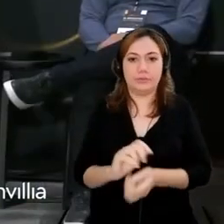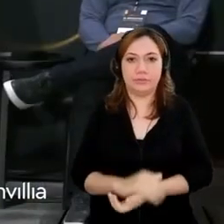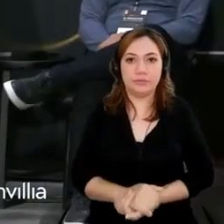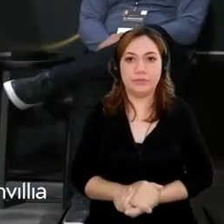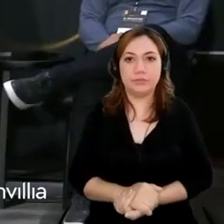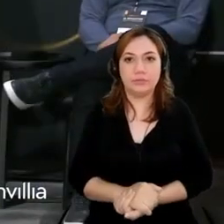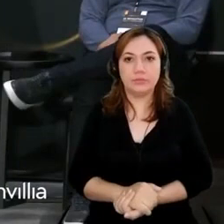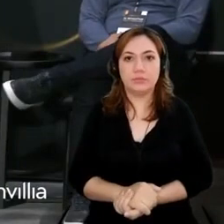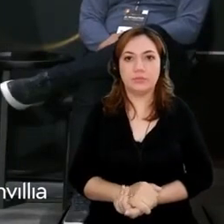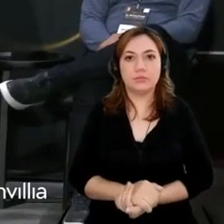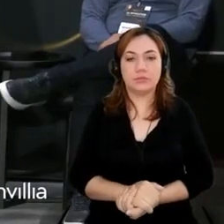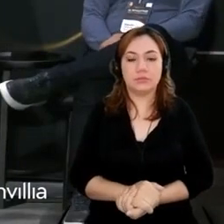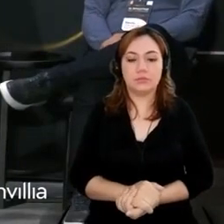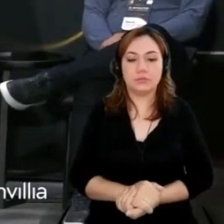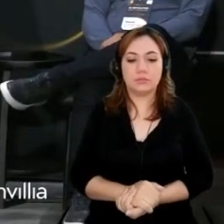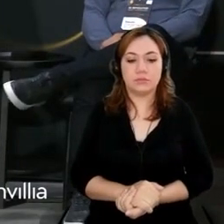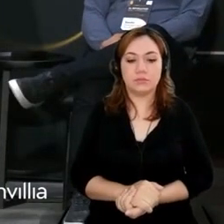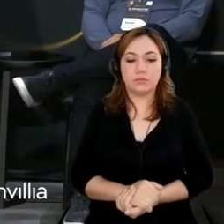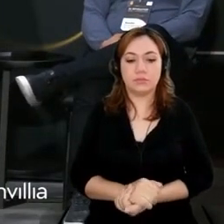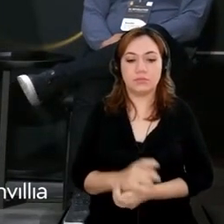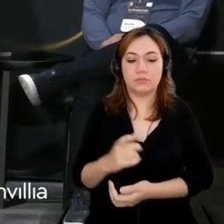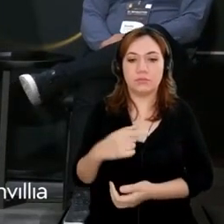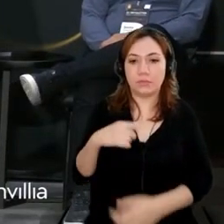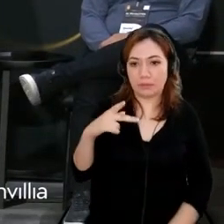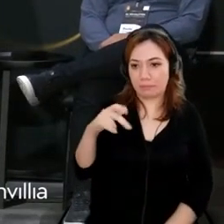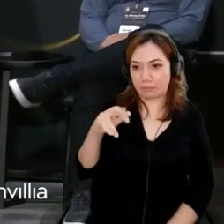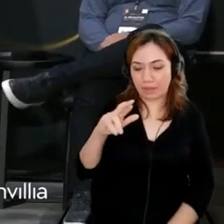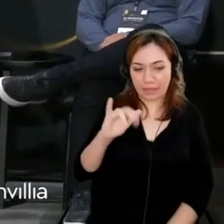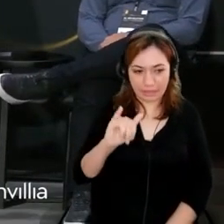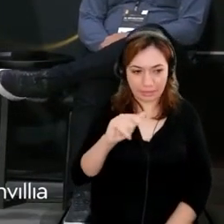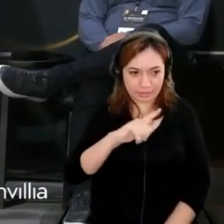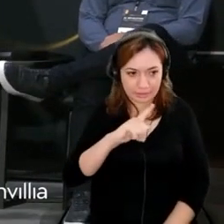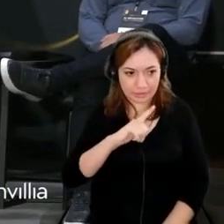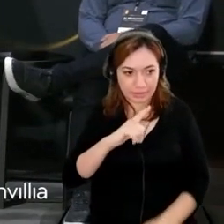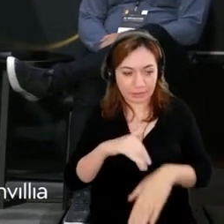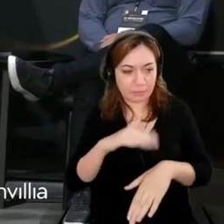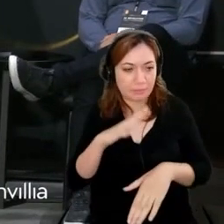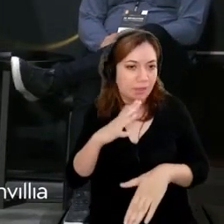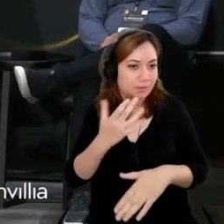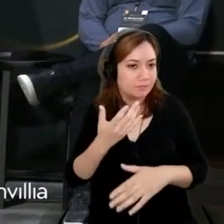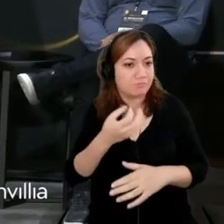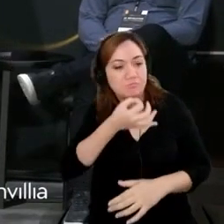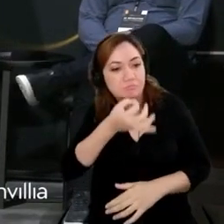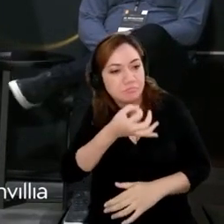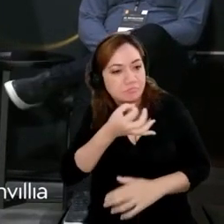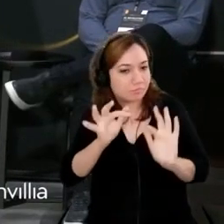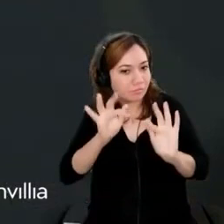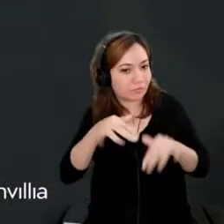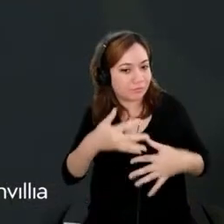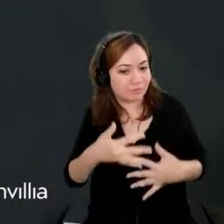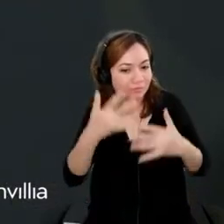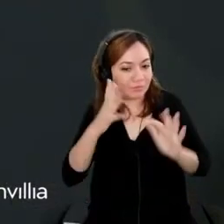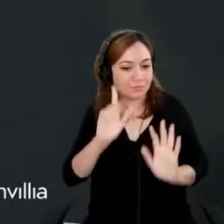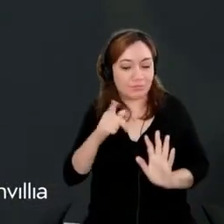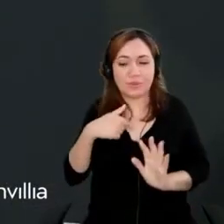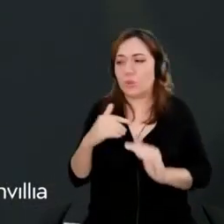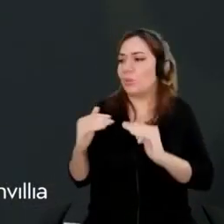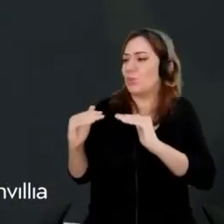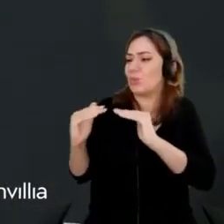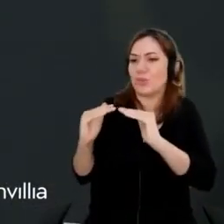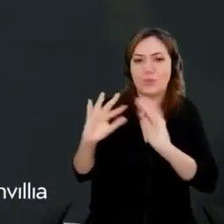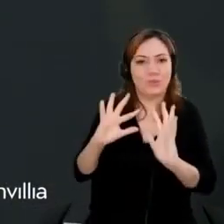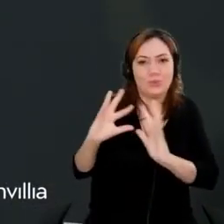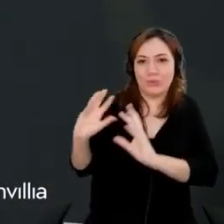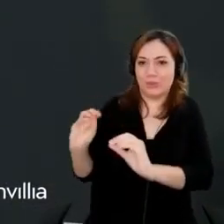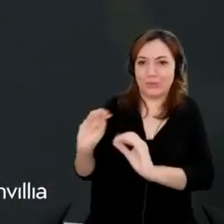Harry, any final thoughts as we wrap our panel discussion? I agree with all of those three. Yeah, that's great.